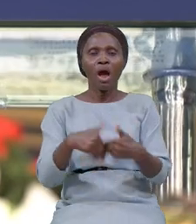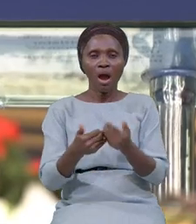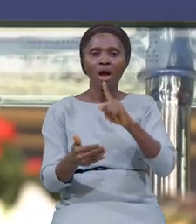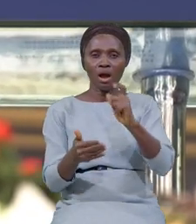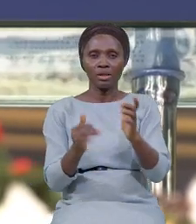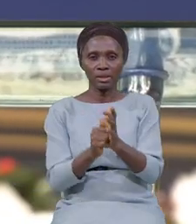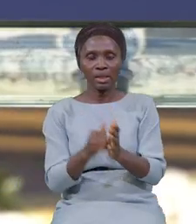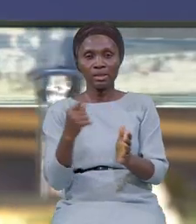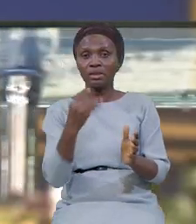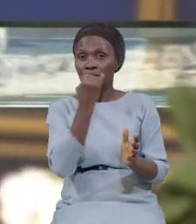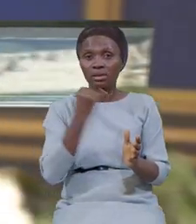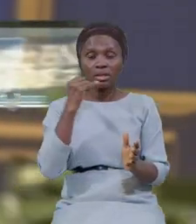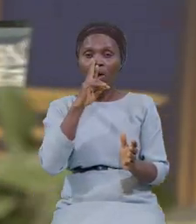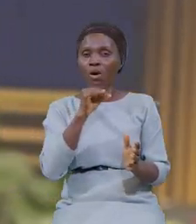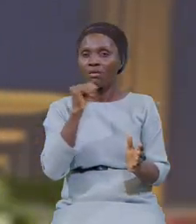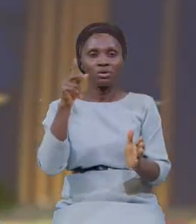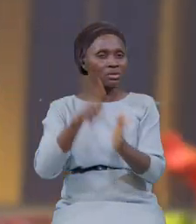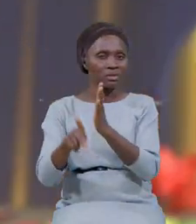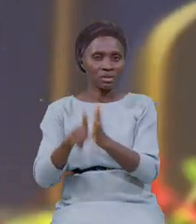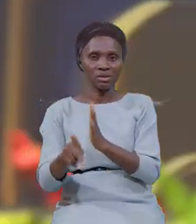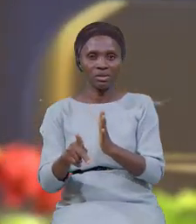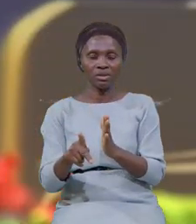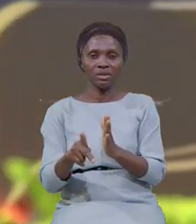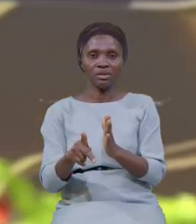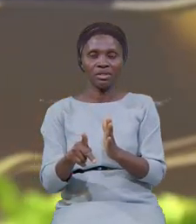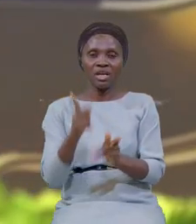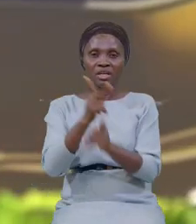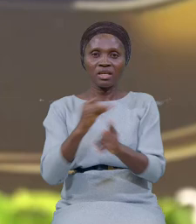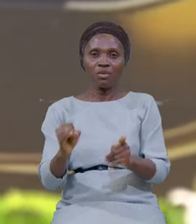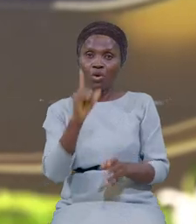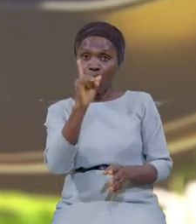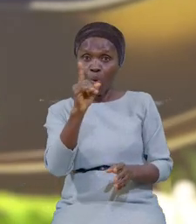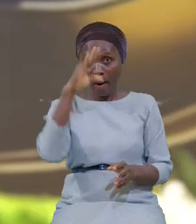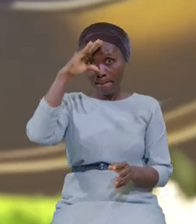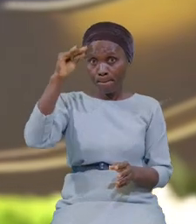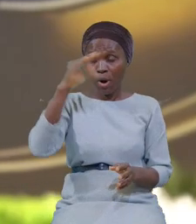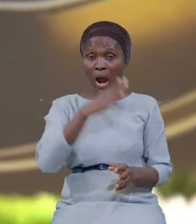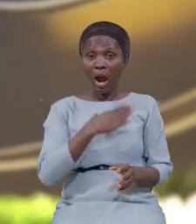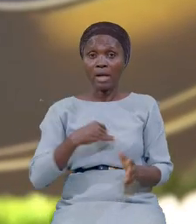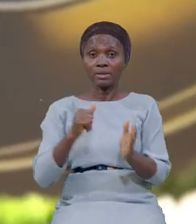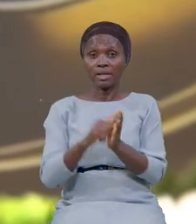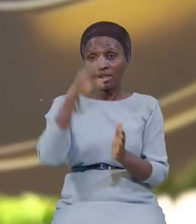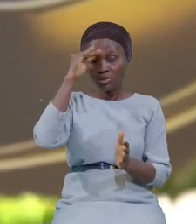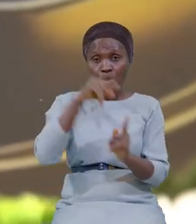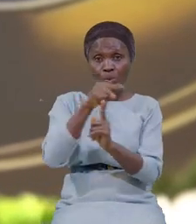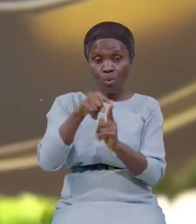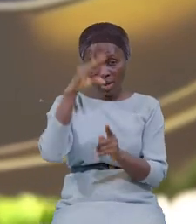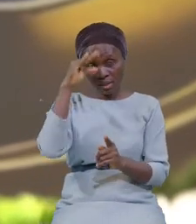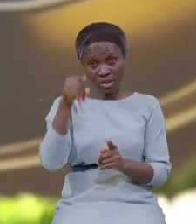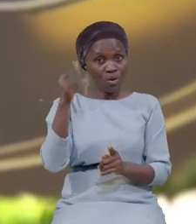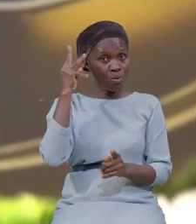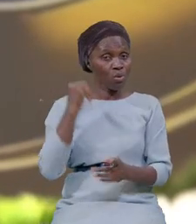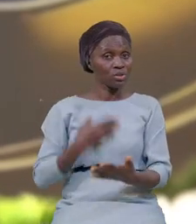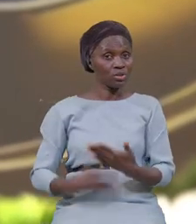up, is sparing one boy. And that boy, when he was born, they didn't